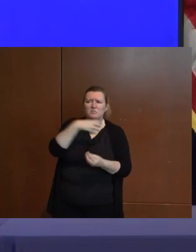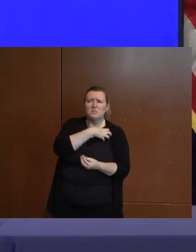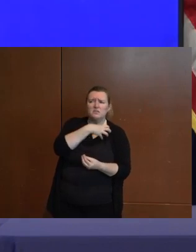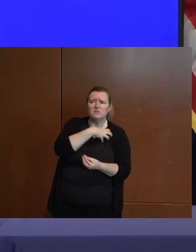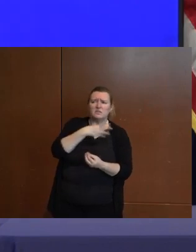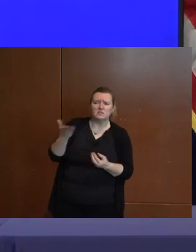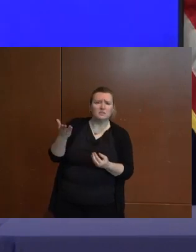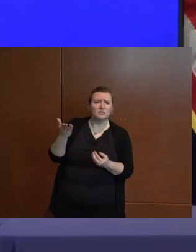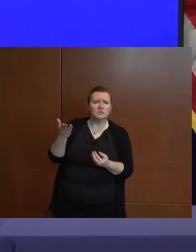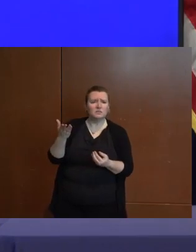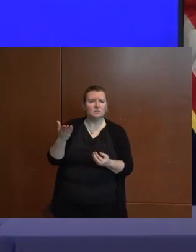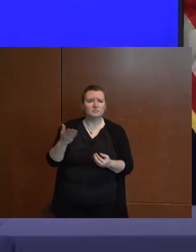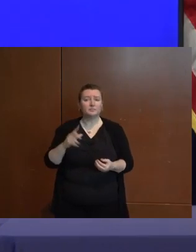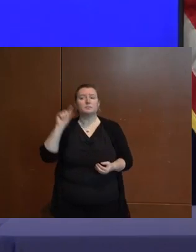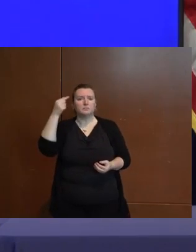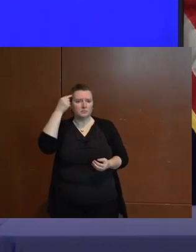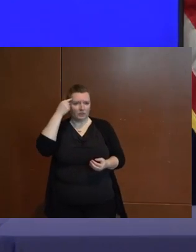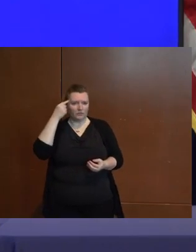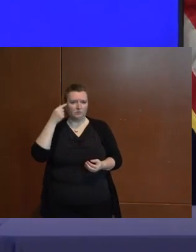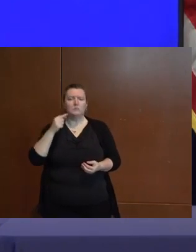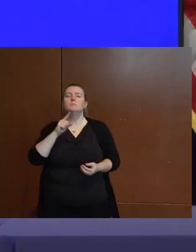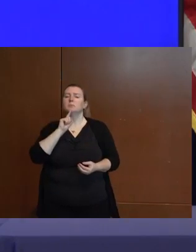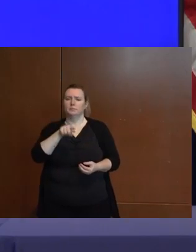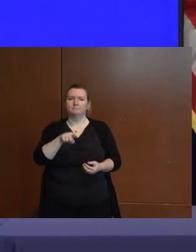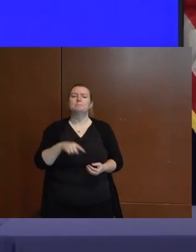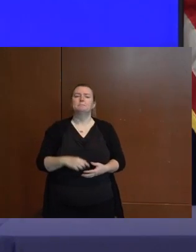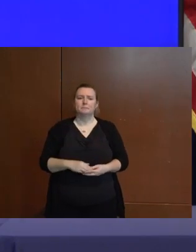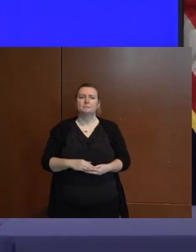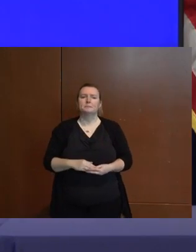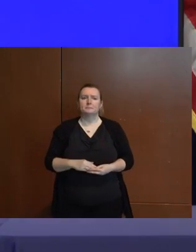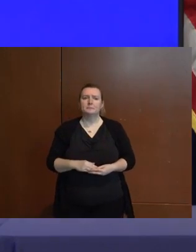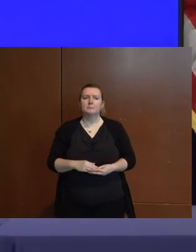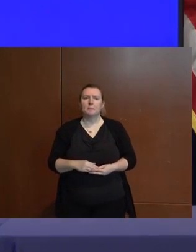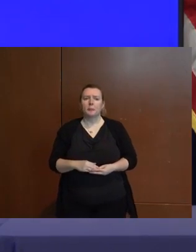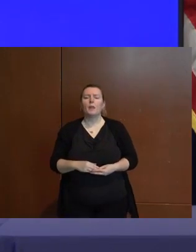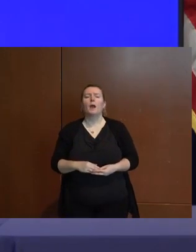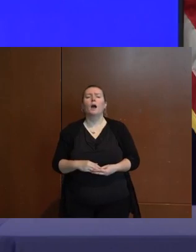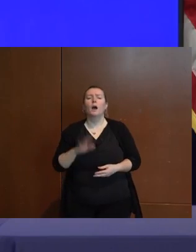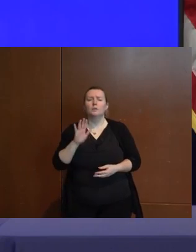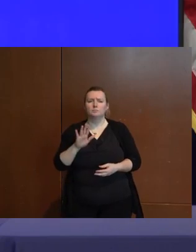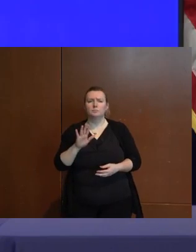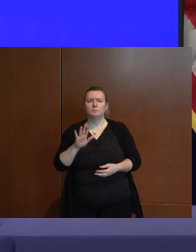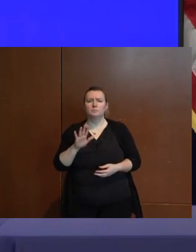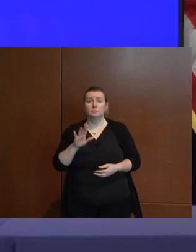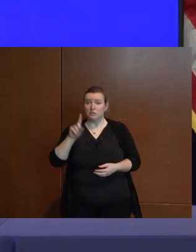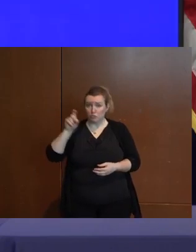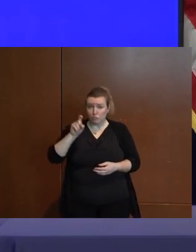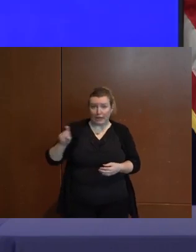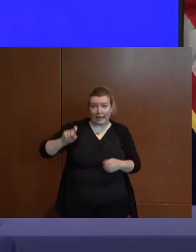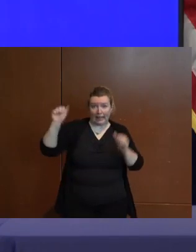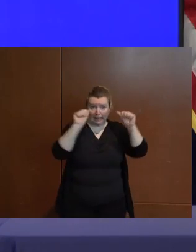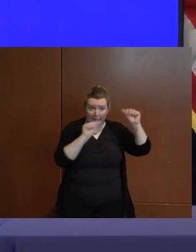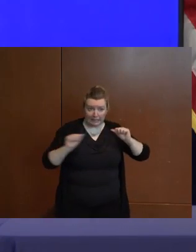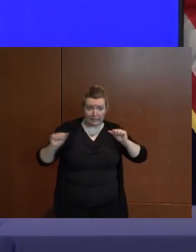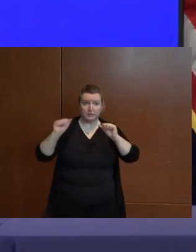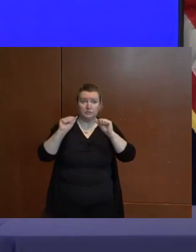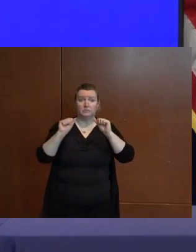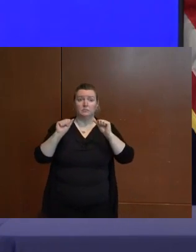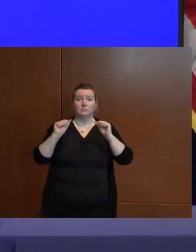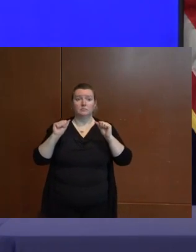to me at that point about spraying versus wiping down. So there's an enormous amount of disinfecting going on. I think overwhelmingly